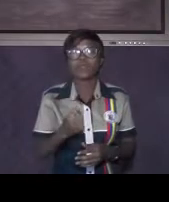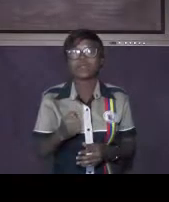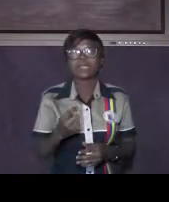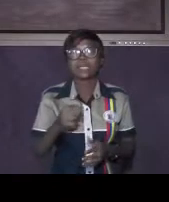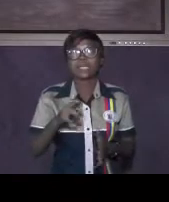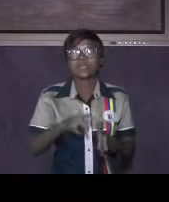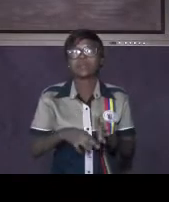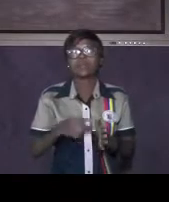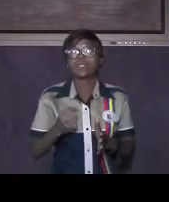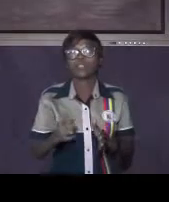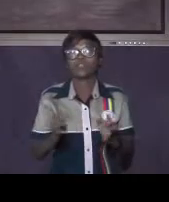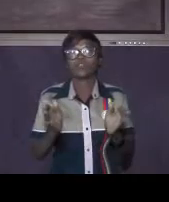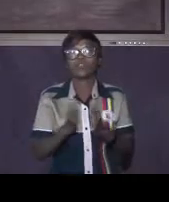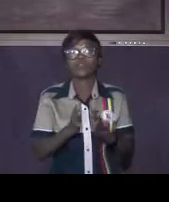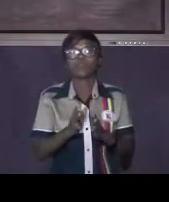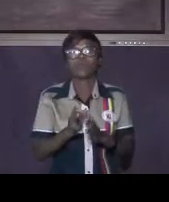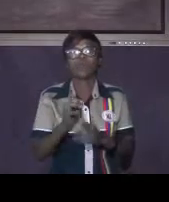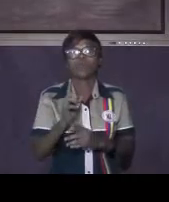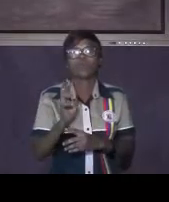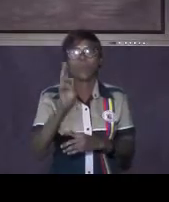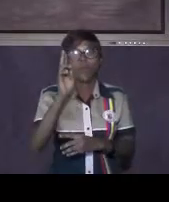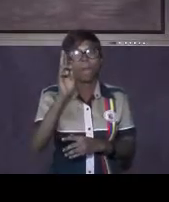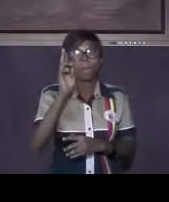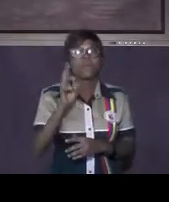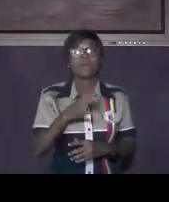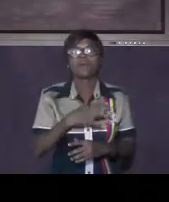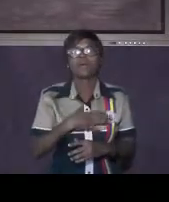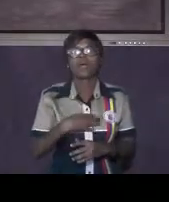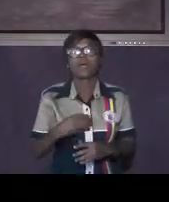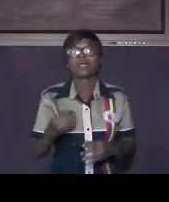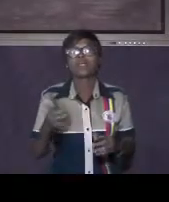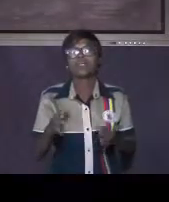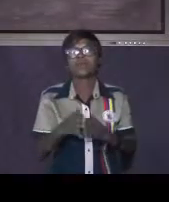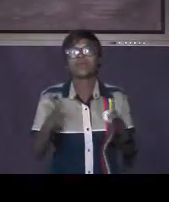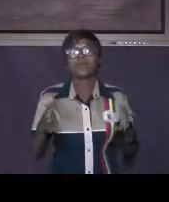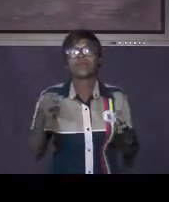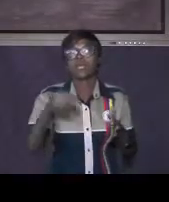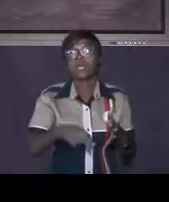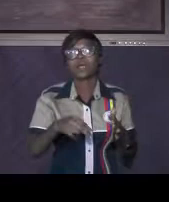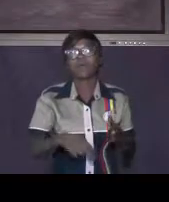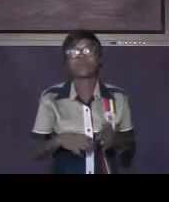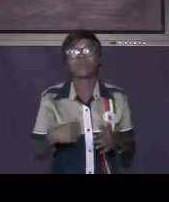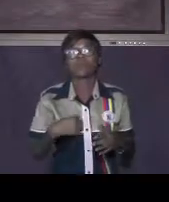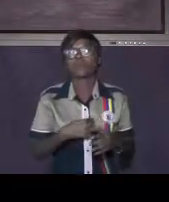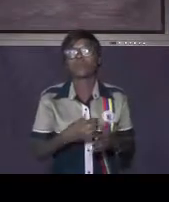the number is reducing, so we'll put the smaller number on top and put the bigger number below. And